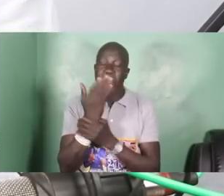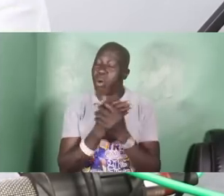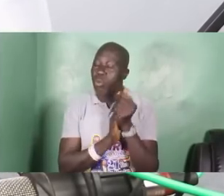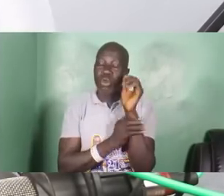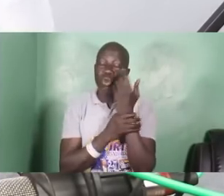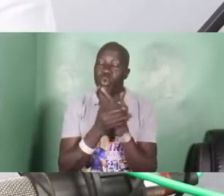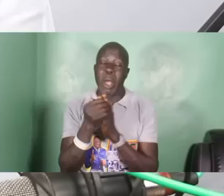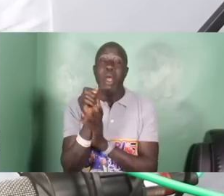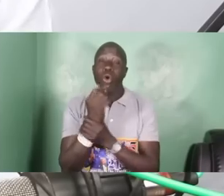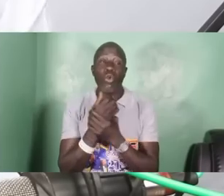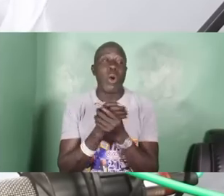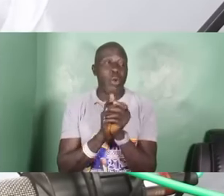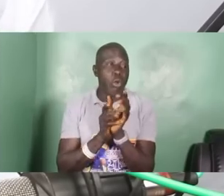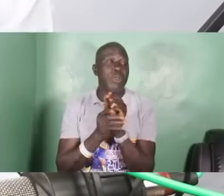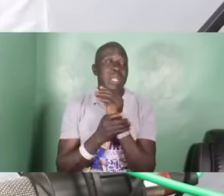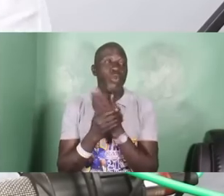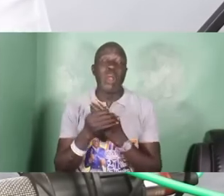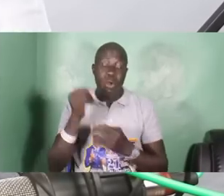Oya,